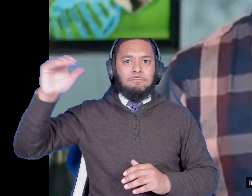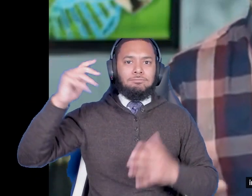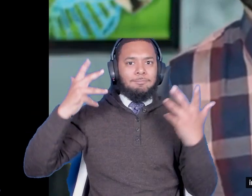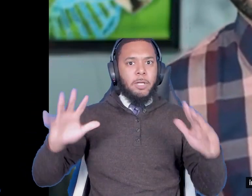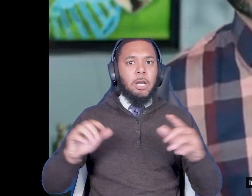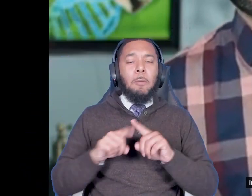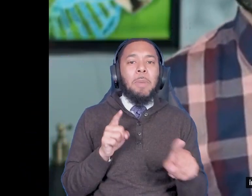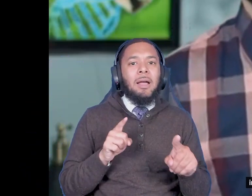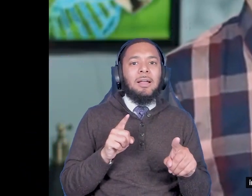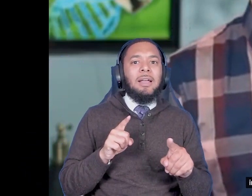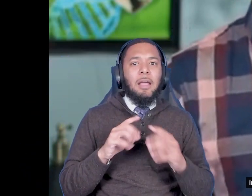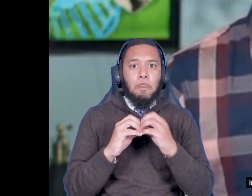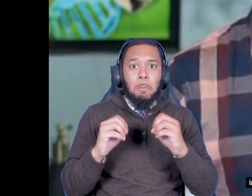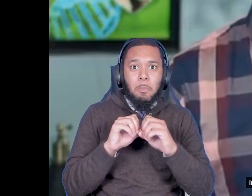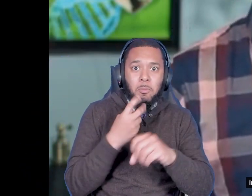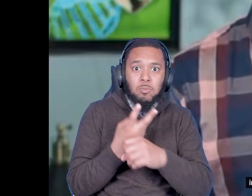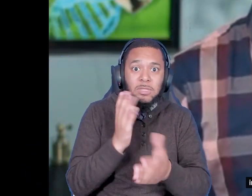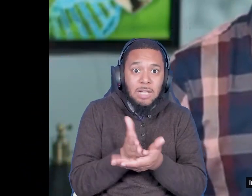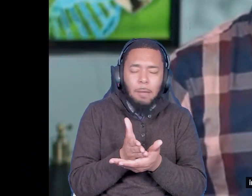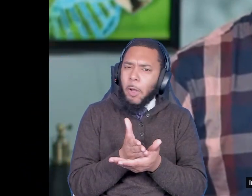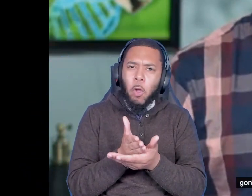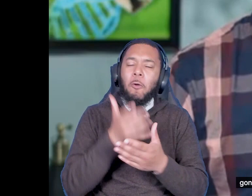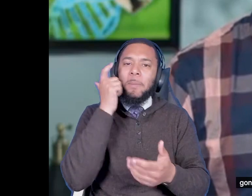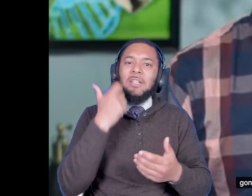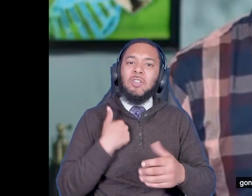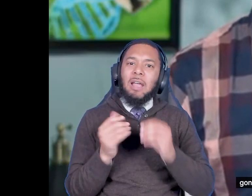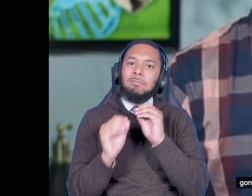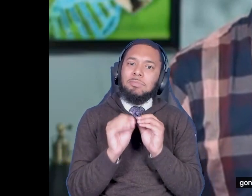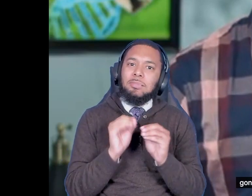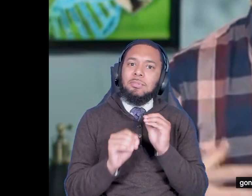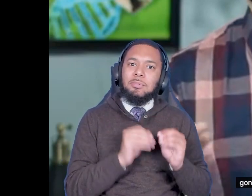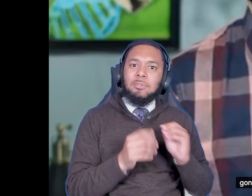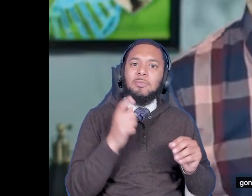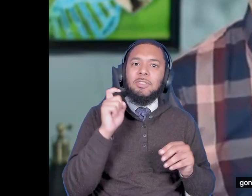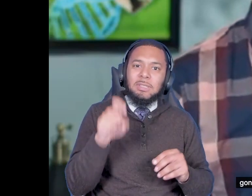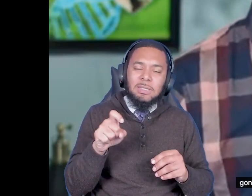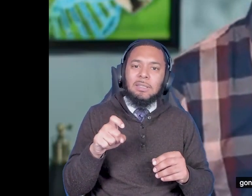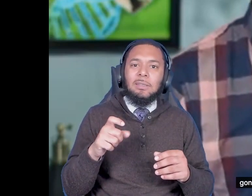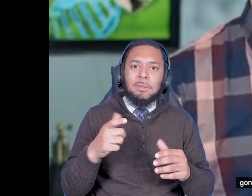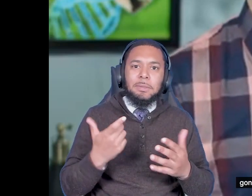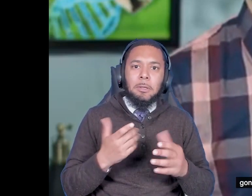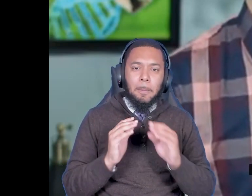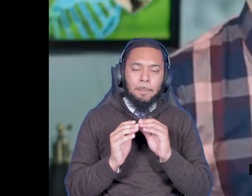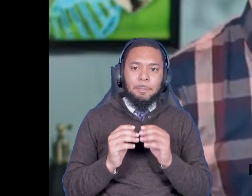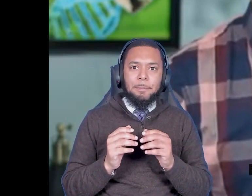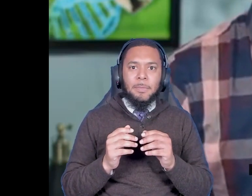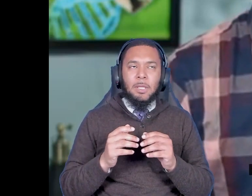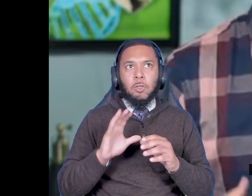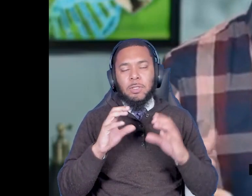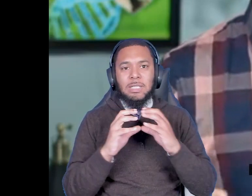repair from injury and just wear and tear that you're going to need to do. You're going to need to replace those cells